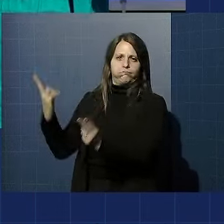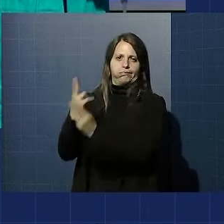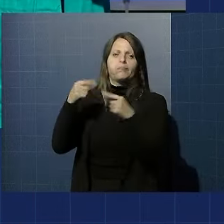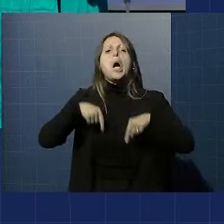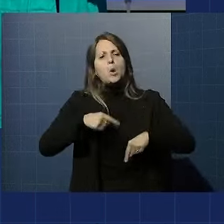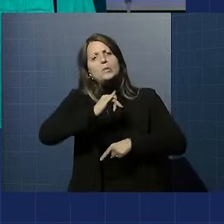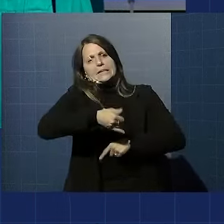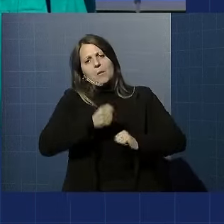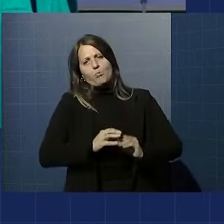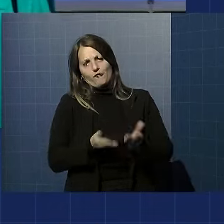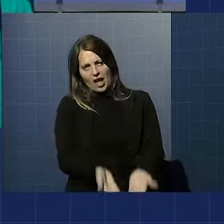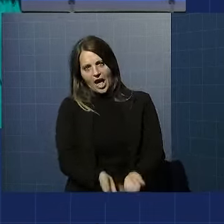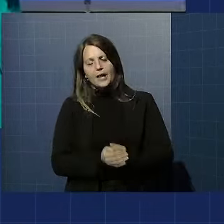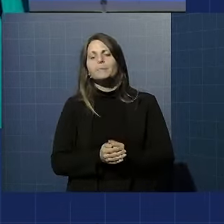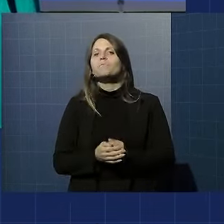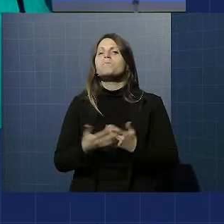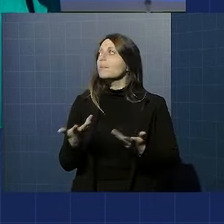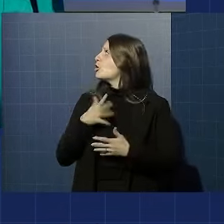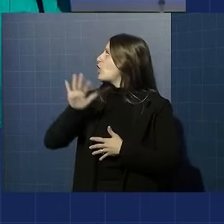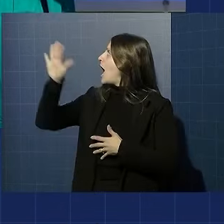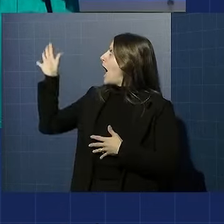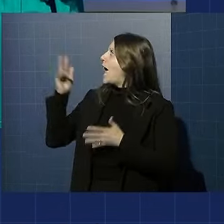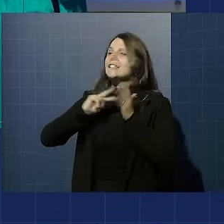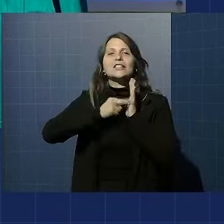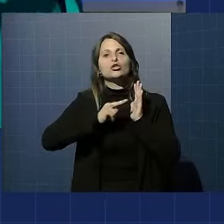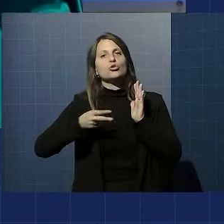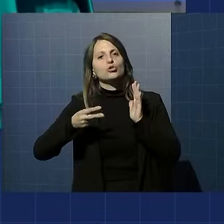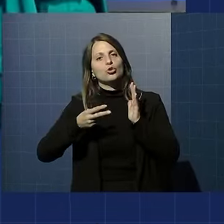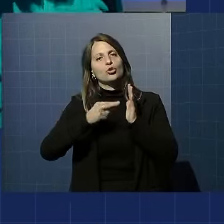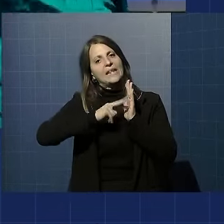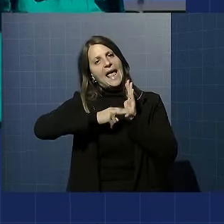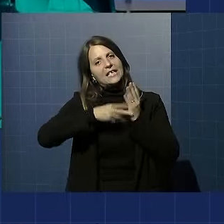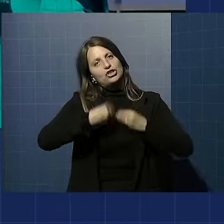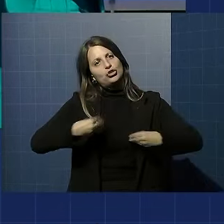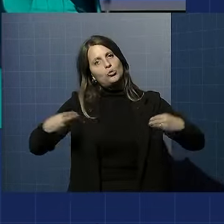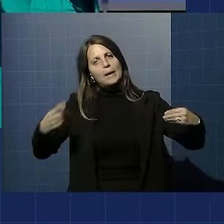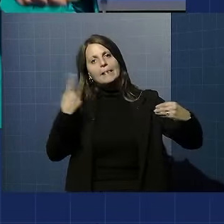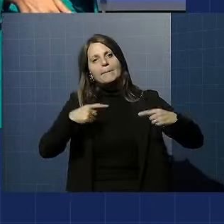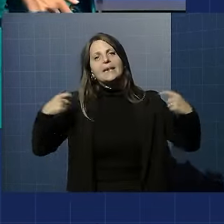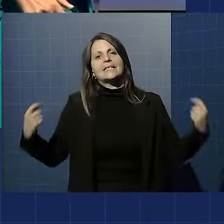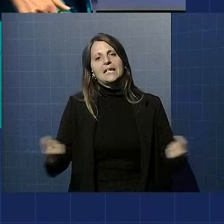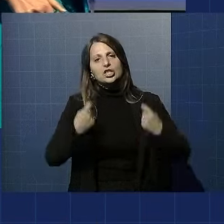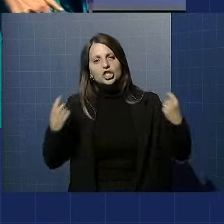test supplements that people can take, and we can see the effectiveness of them before we try them in space.